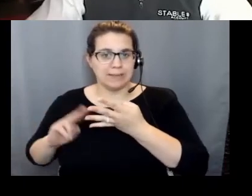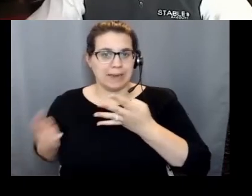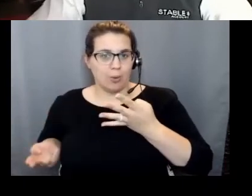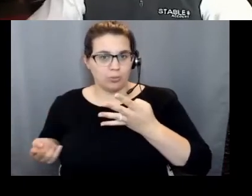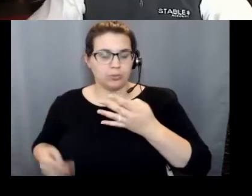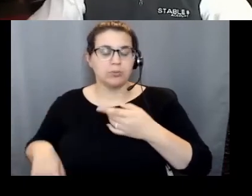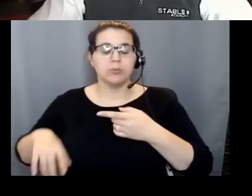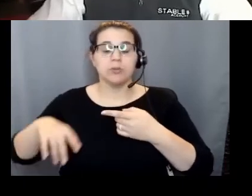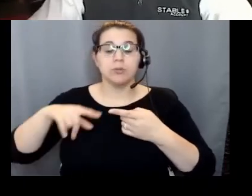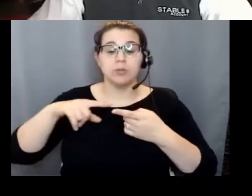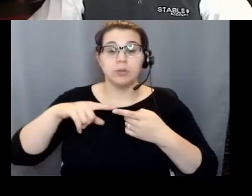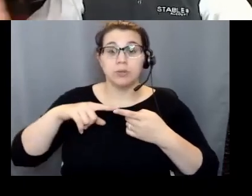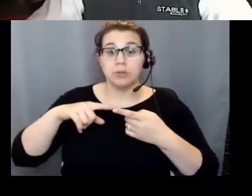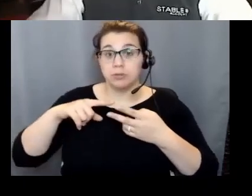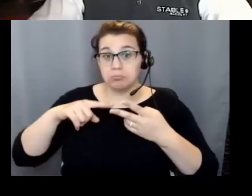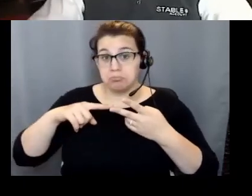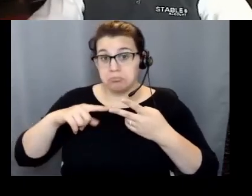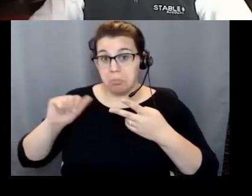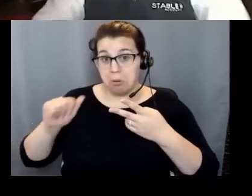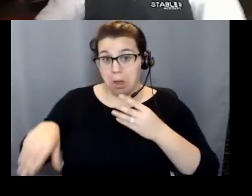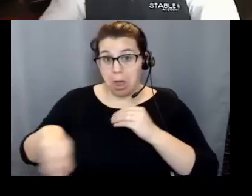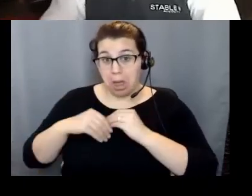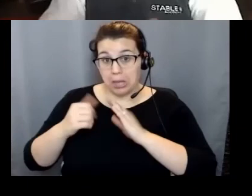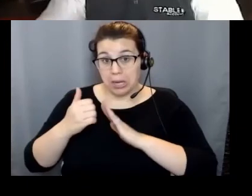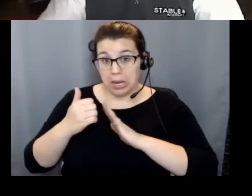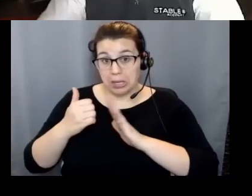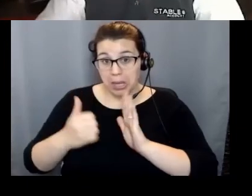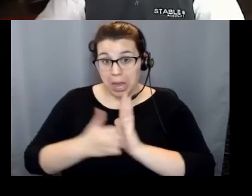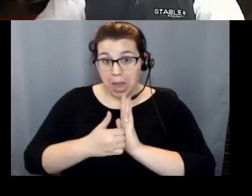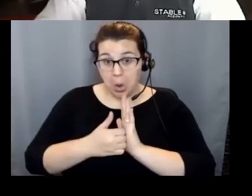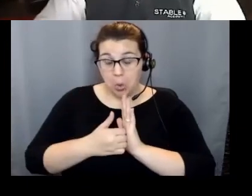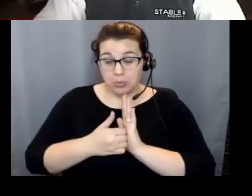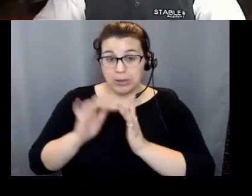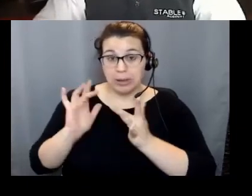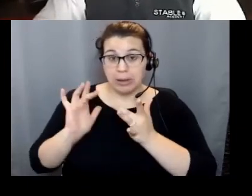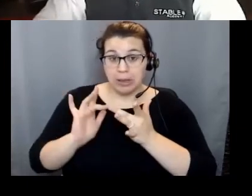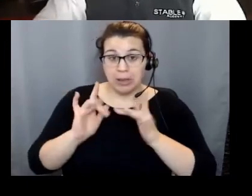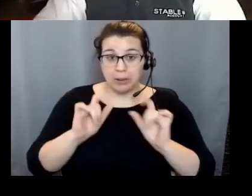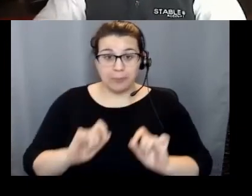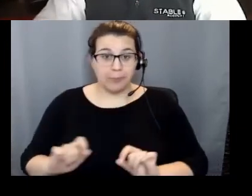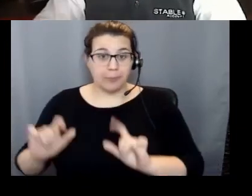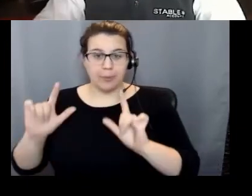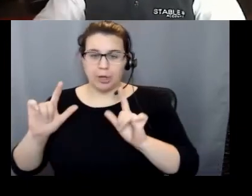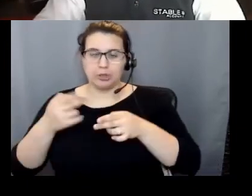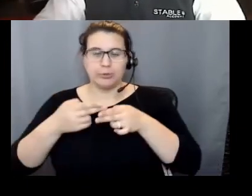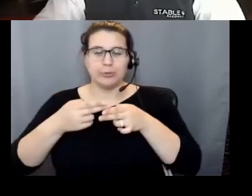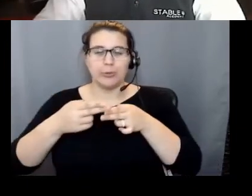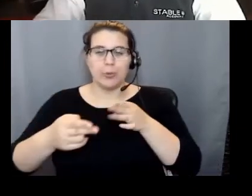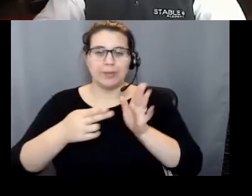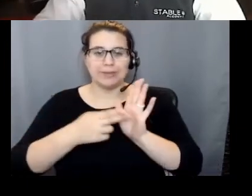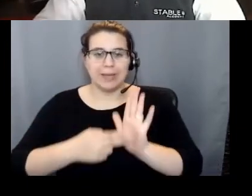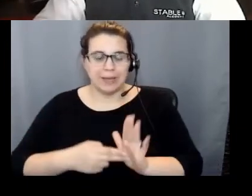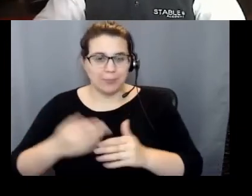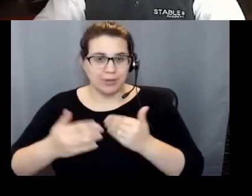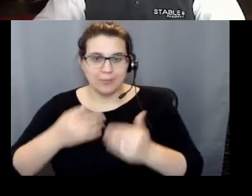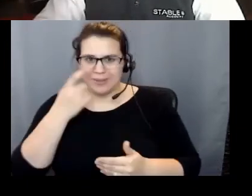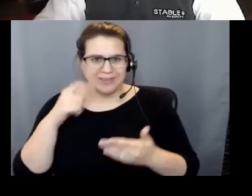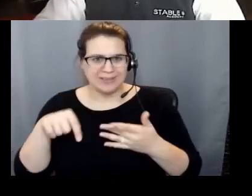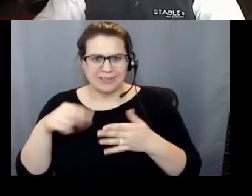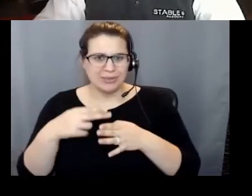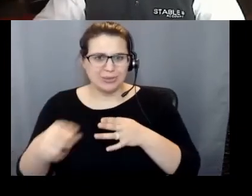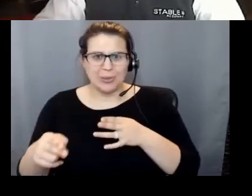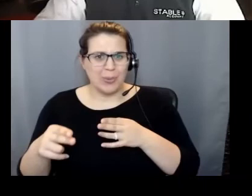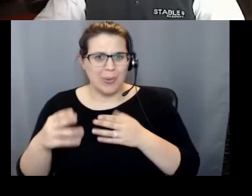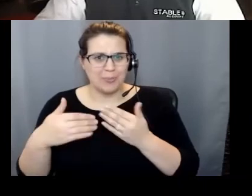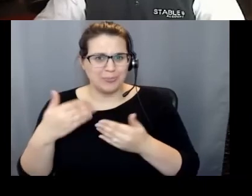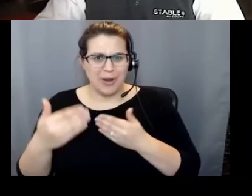that particular button, it will take you through a much shorter enrollment process, because the shorter process is just simply filling